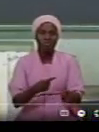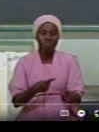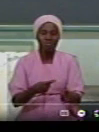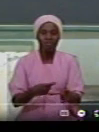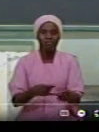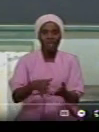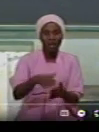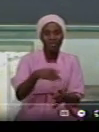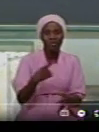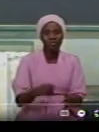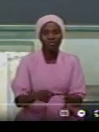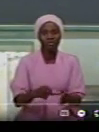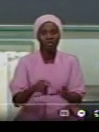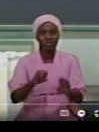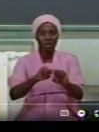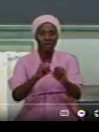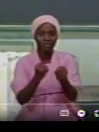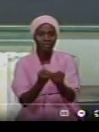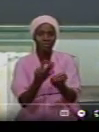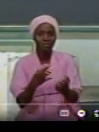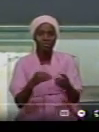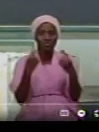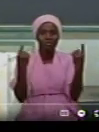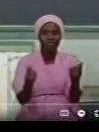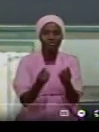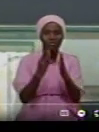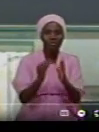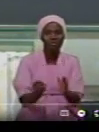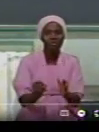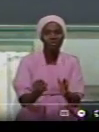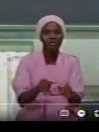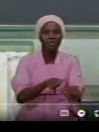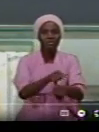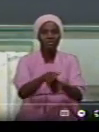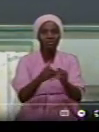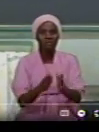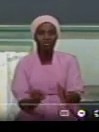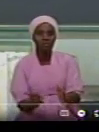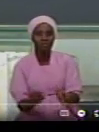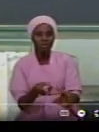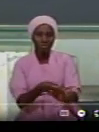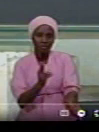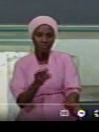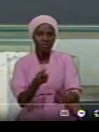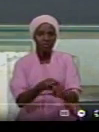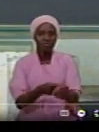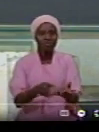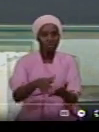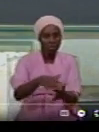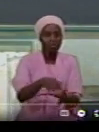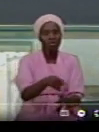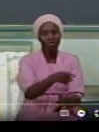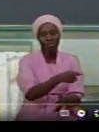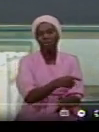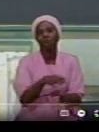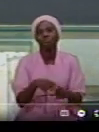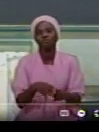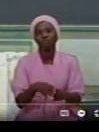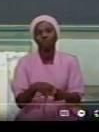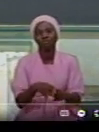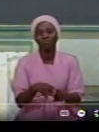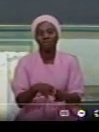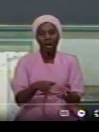association of sinners, of deceivers. Come out from among them, among the